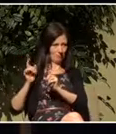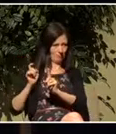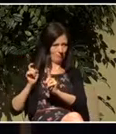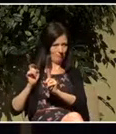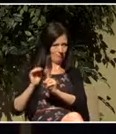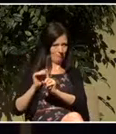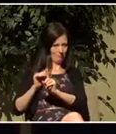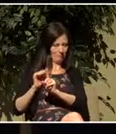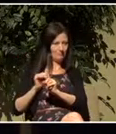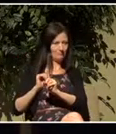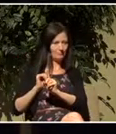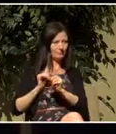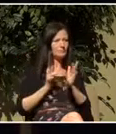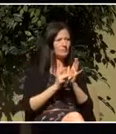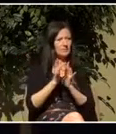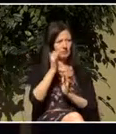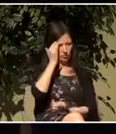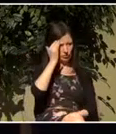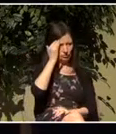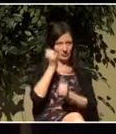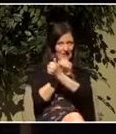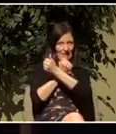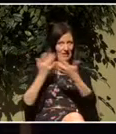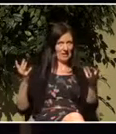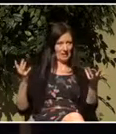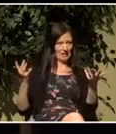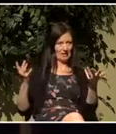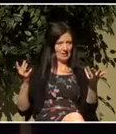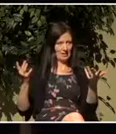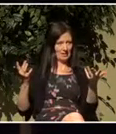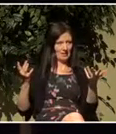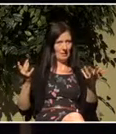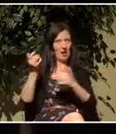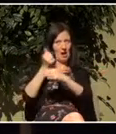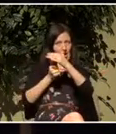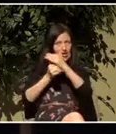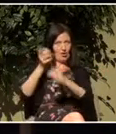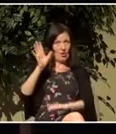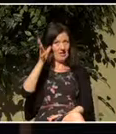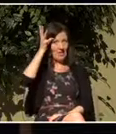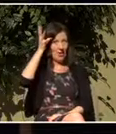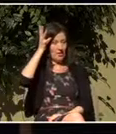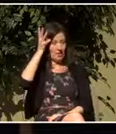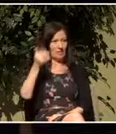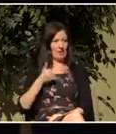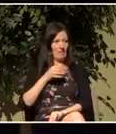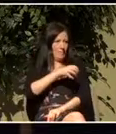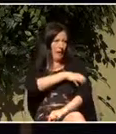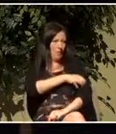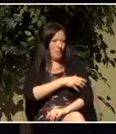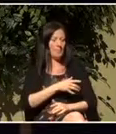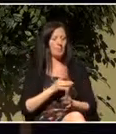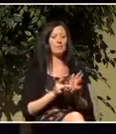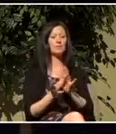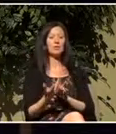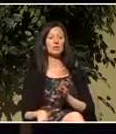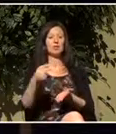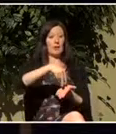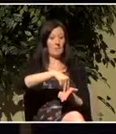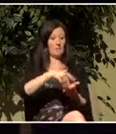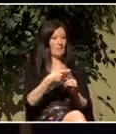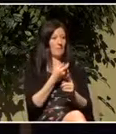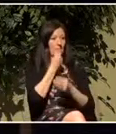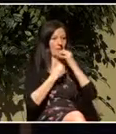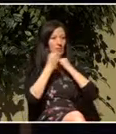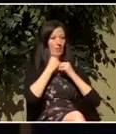that the Father had put all things under his power, and that he had come from God and was returning to God. So he got up from the meal, took off